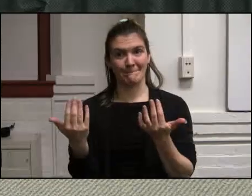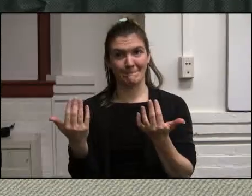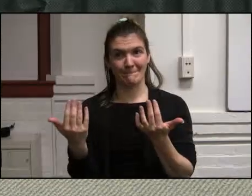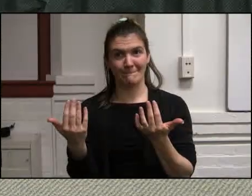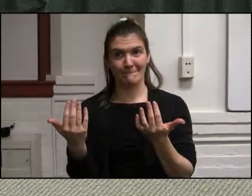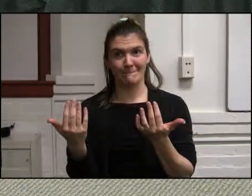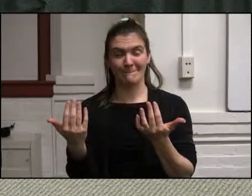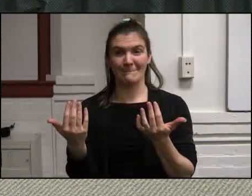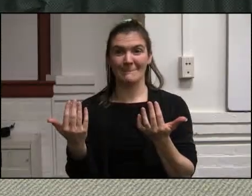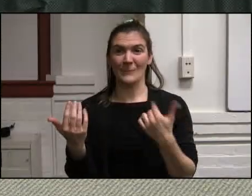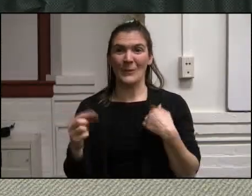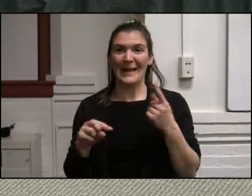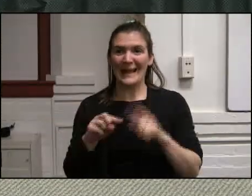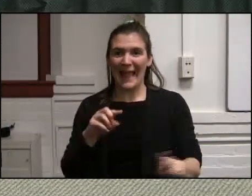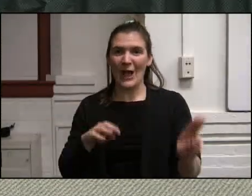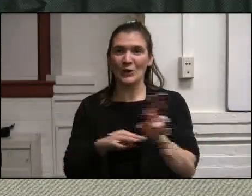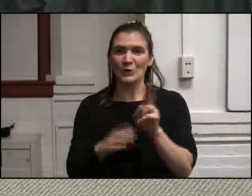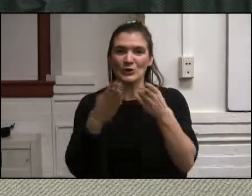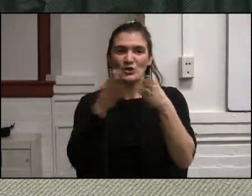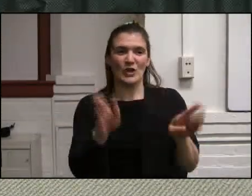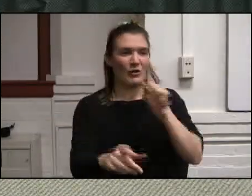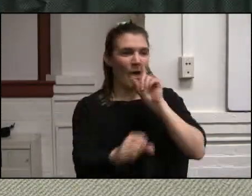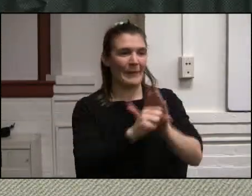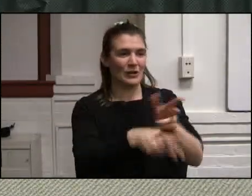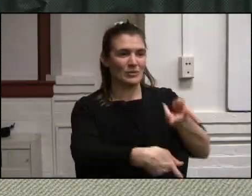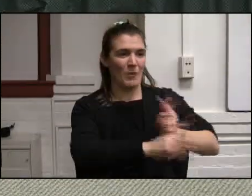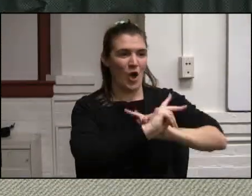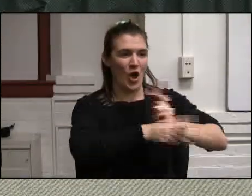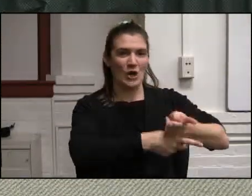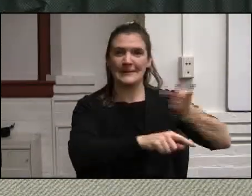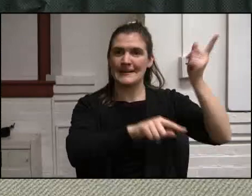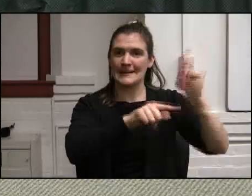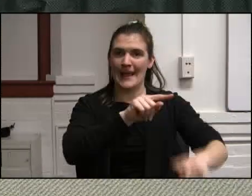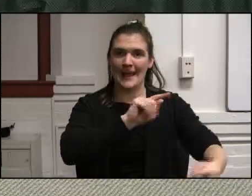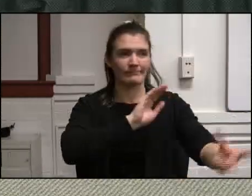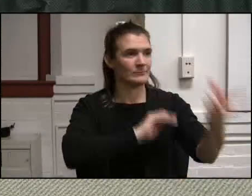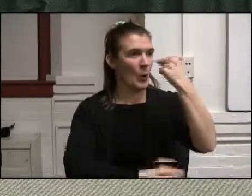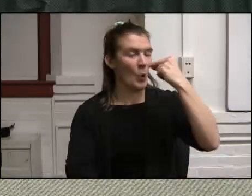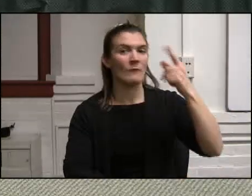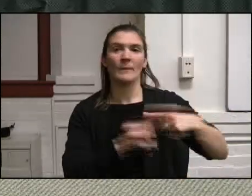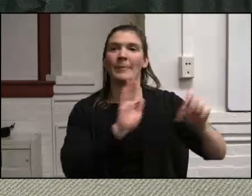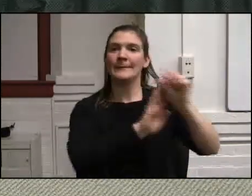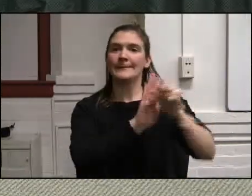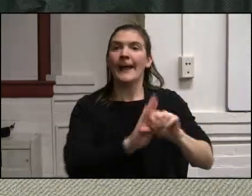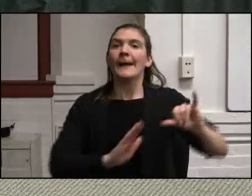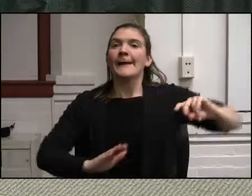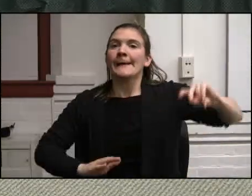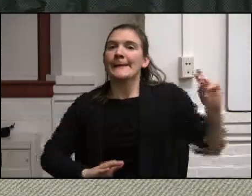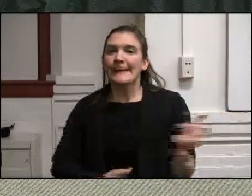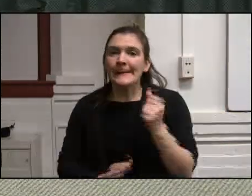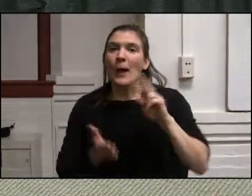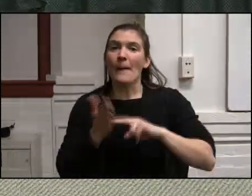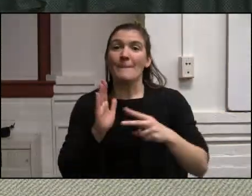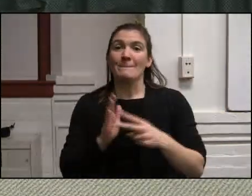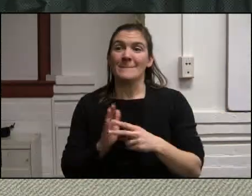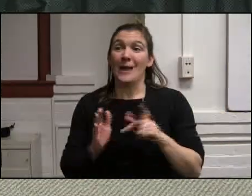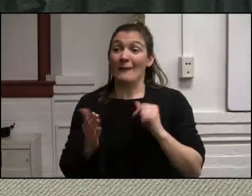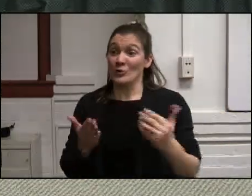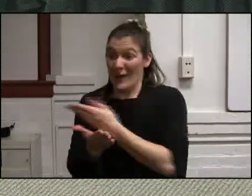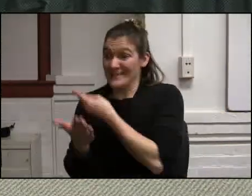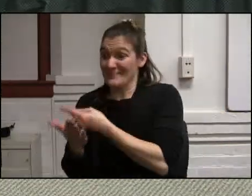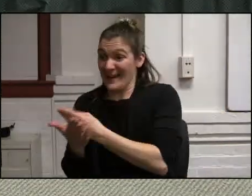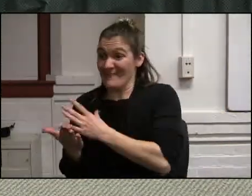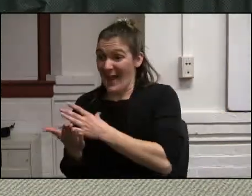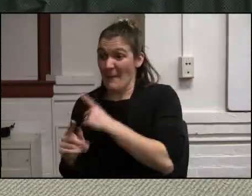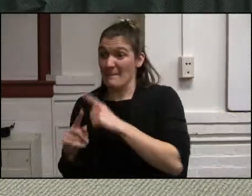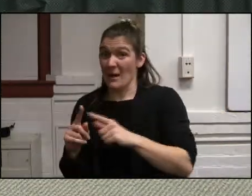And we know that we can't use general obligation bonds, so we can't raise money without having to worry